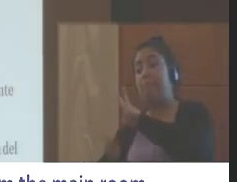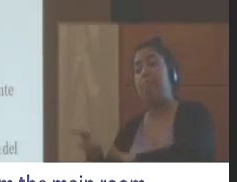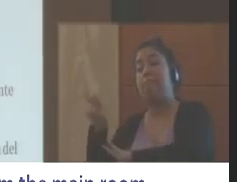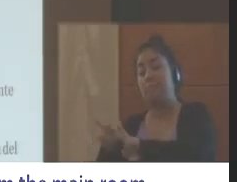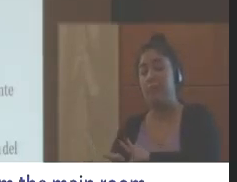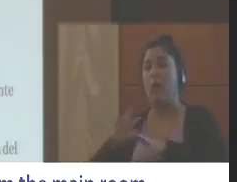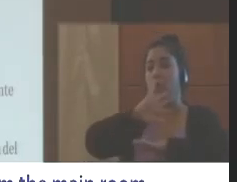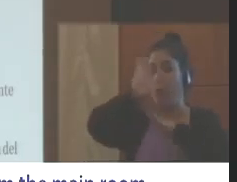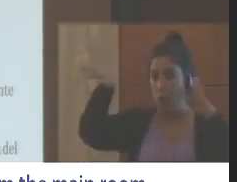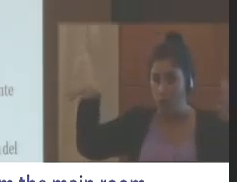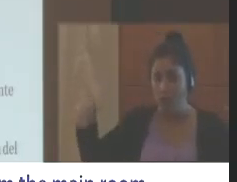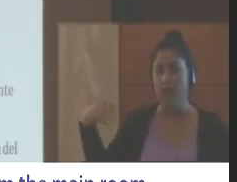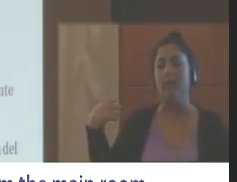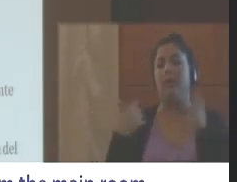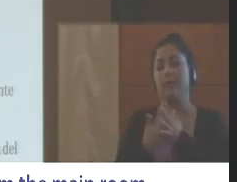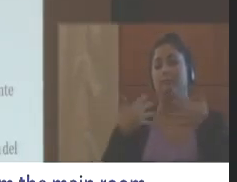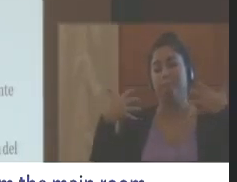different